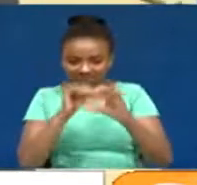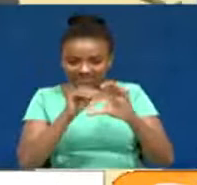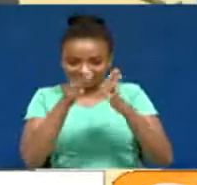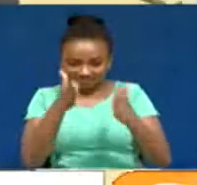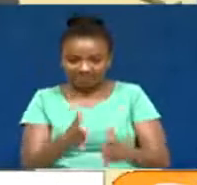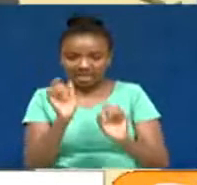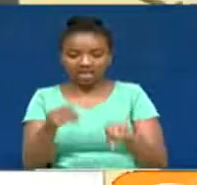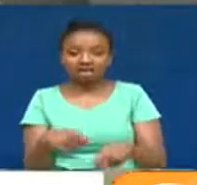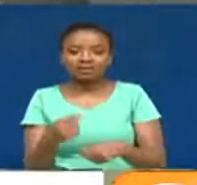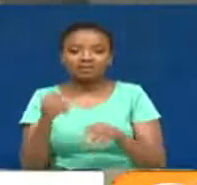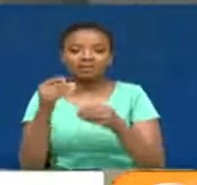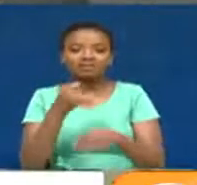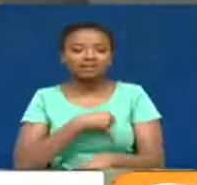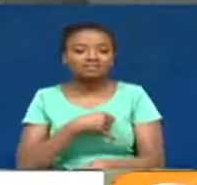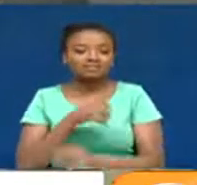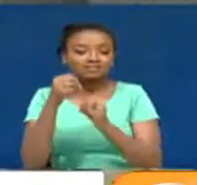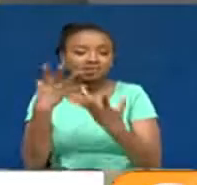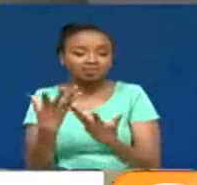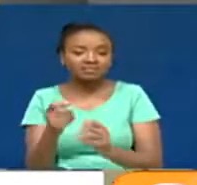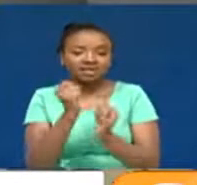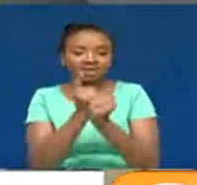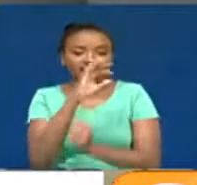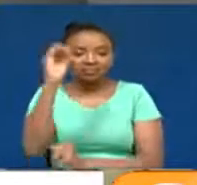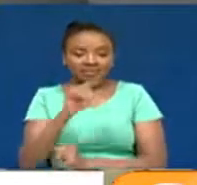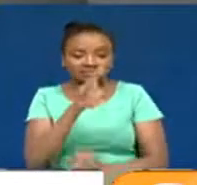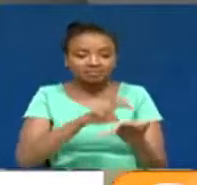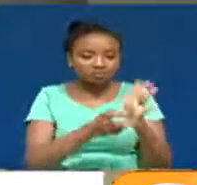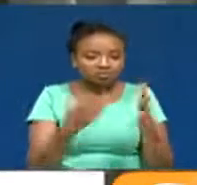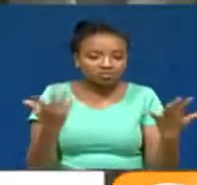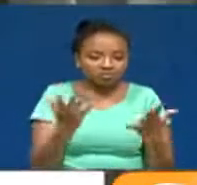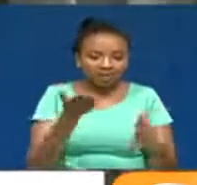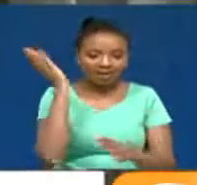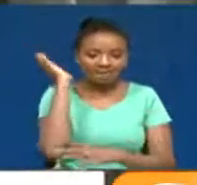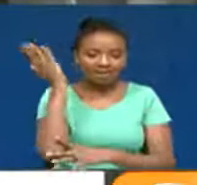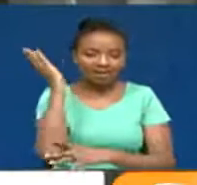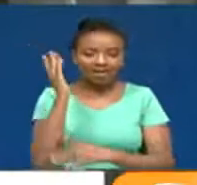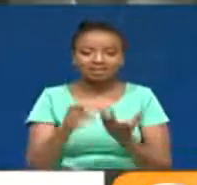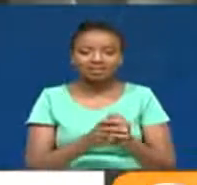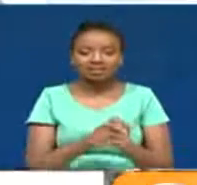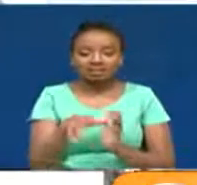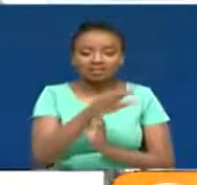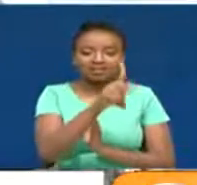of 11%. The project, located in Pangani in Nairobi, comprises